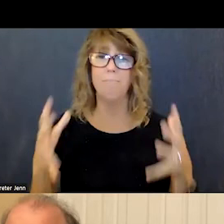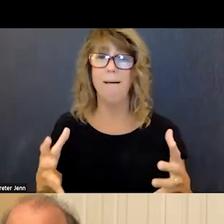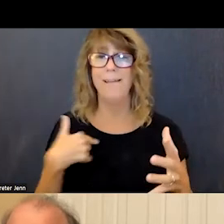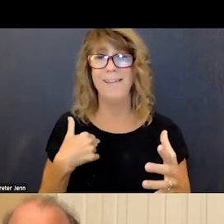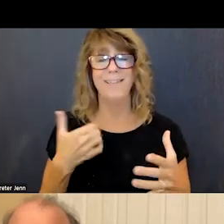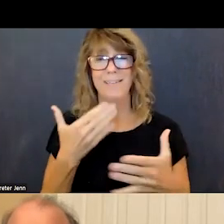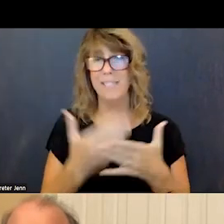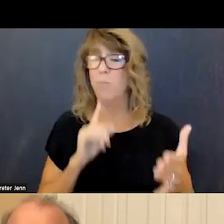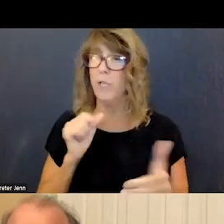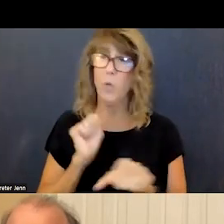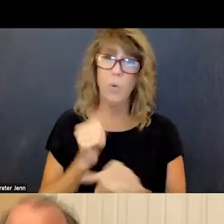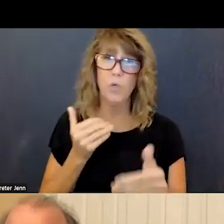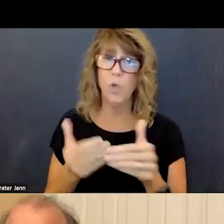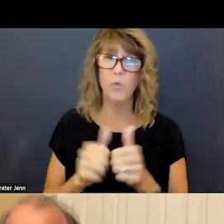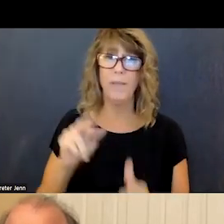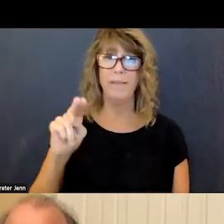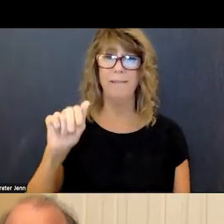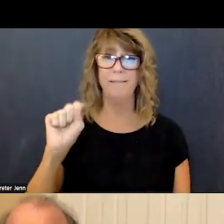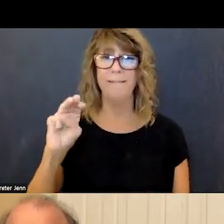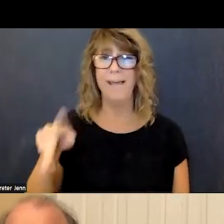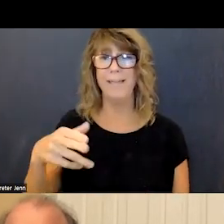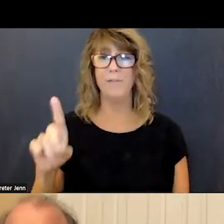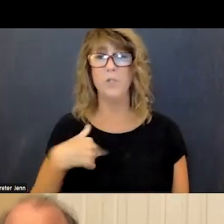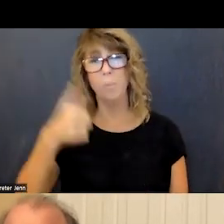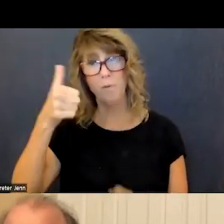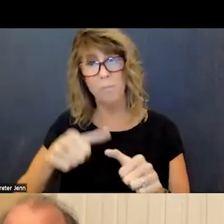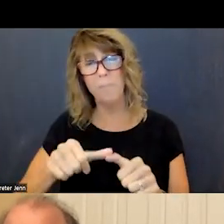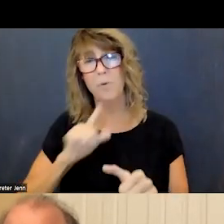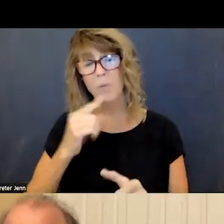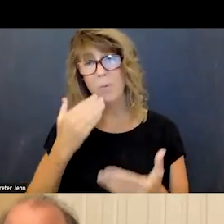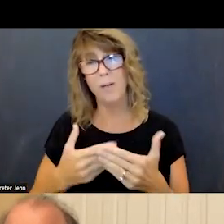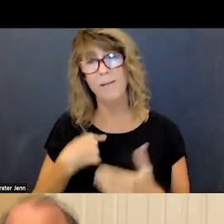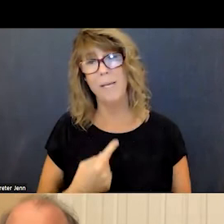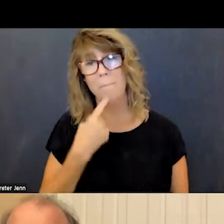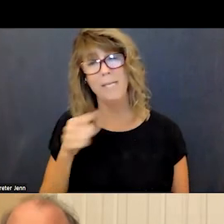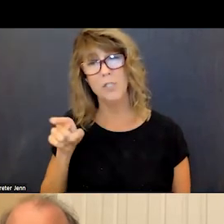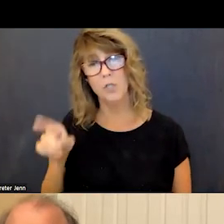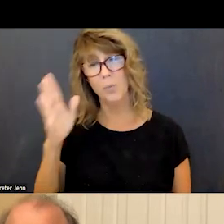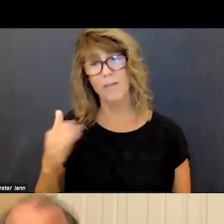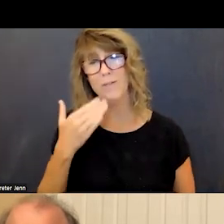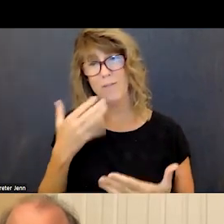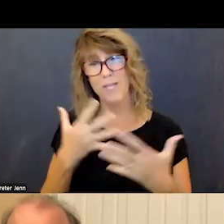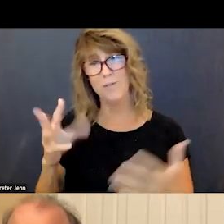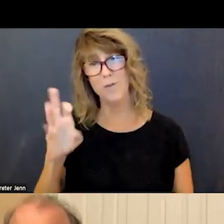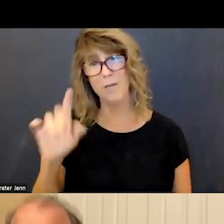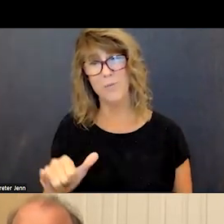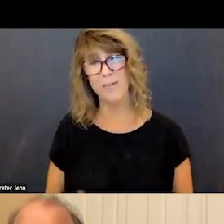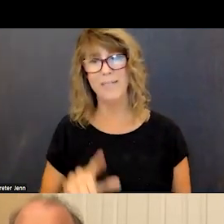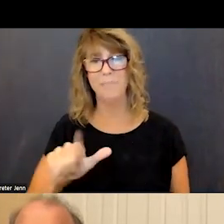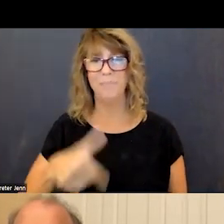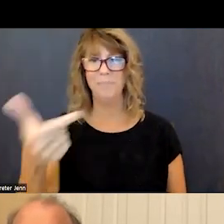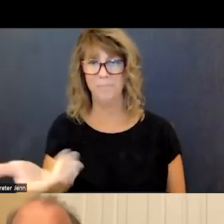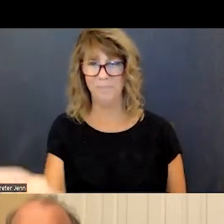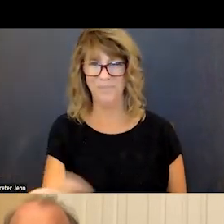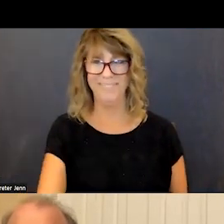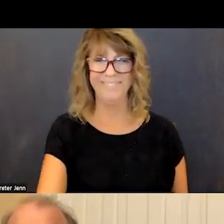NASPID. She will be remembered fondly, and she will be missed. So thank you very much, Wendy. Also